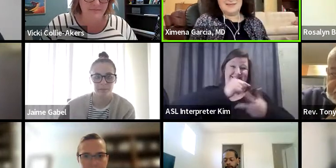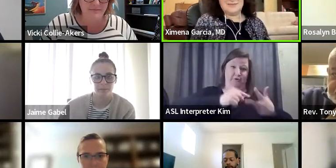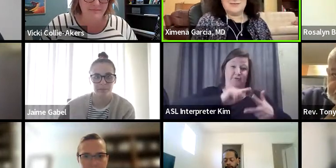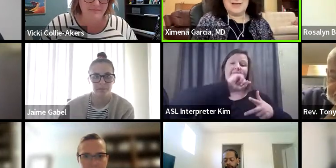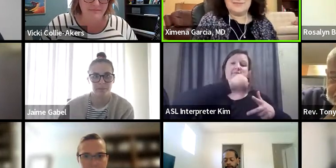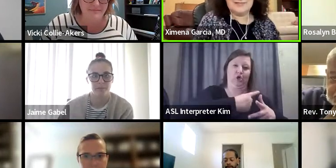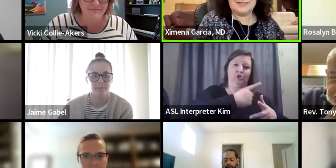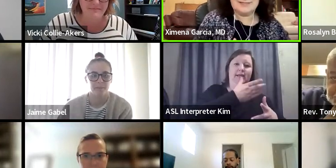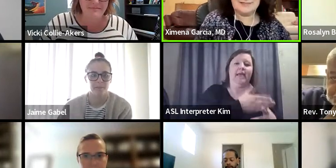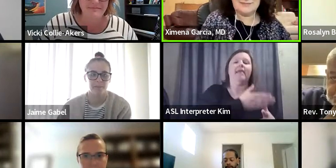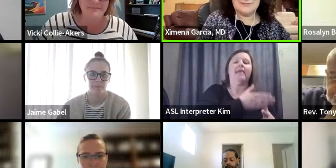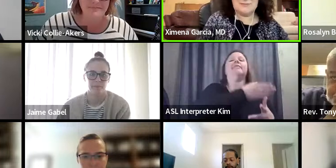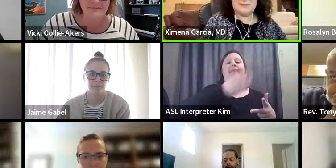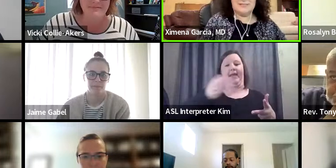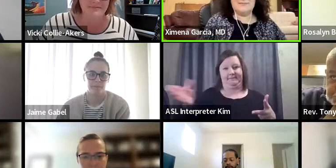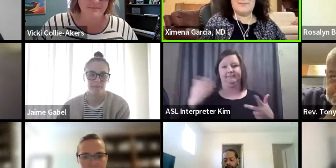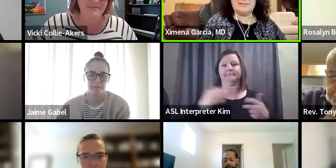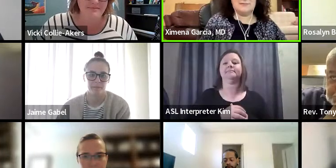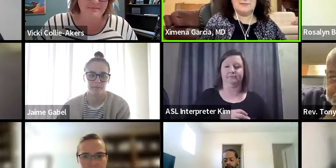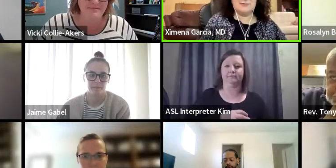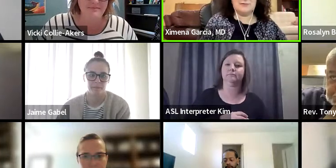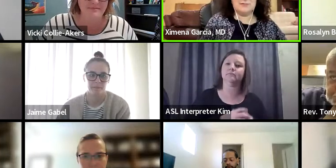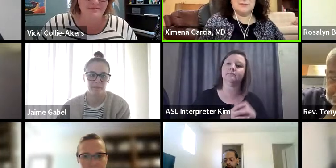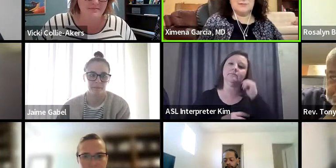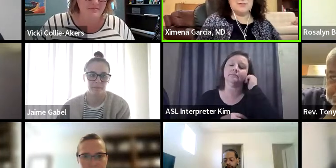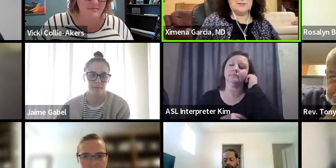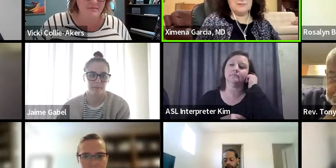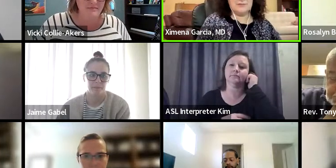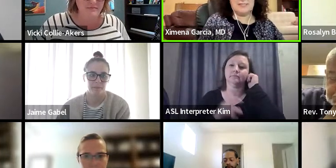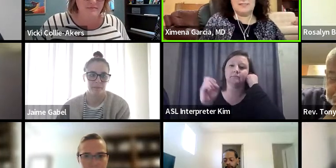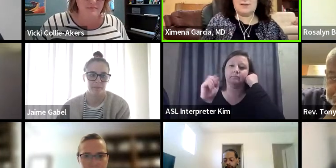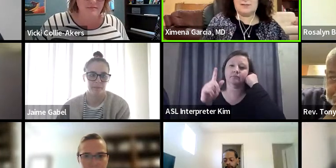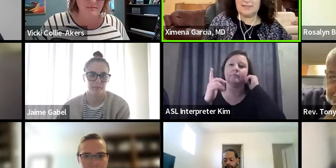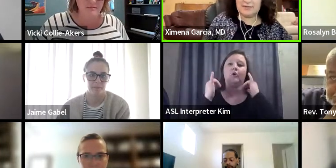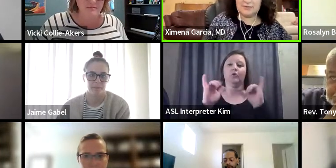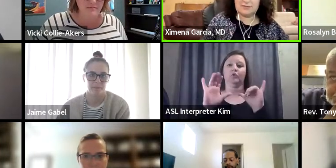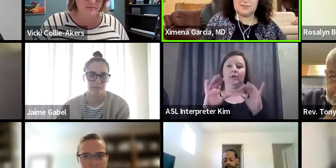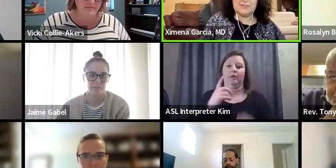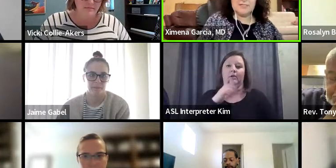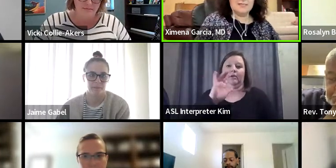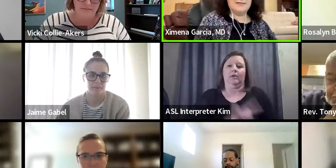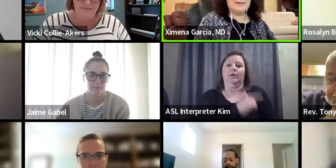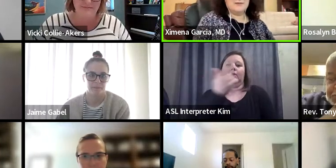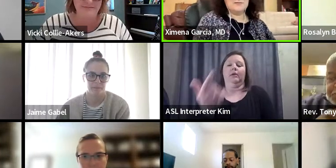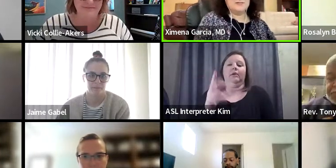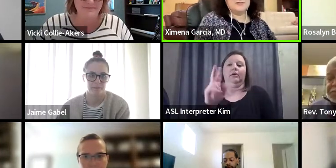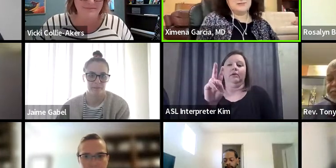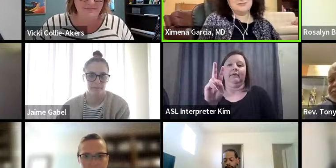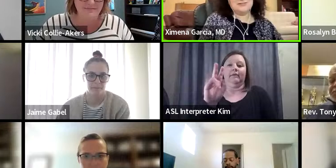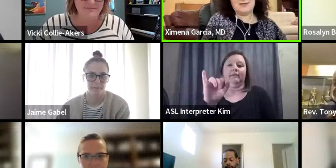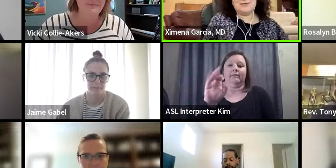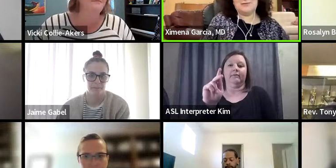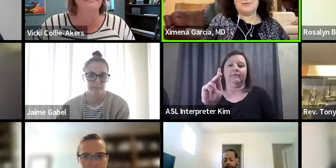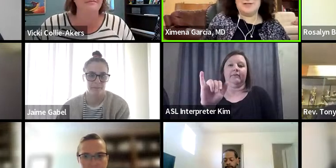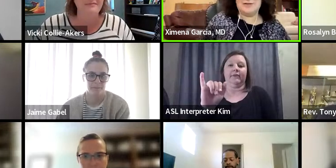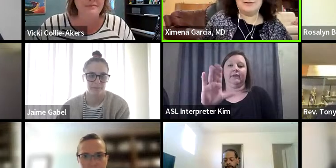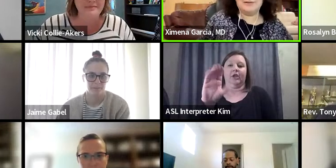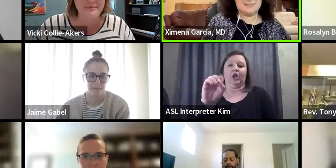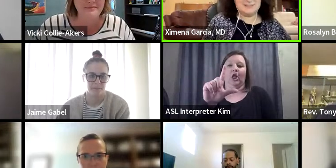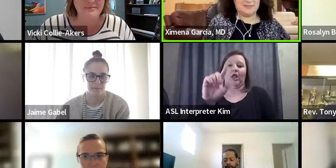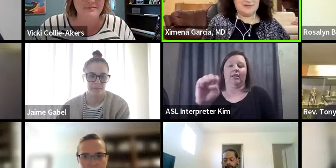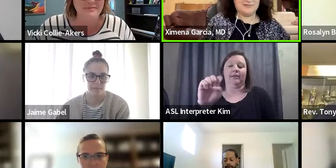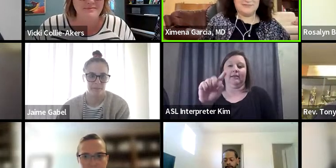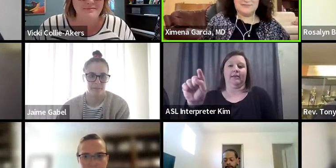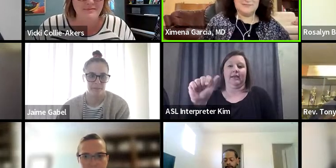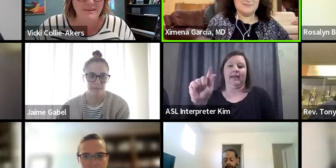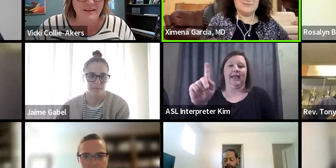Okay, thank you. So I would like to pass the floor to Dr. Vicki Cully-Akers to introduce our